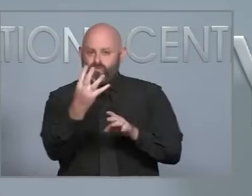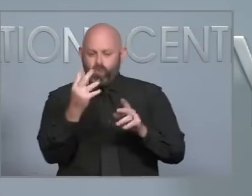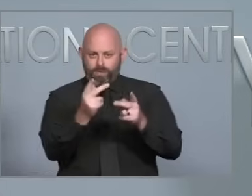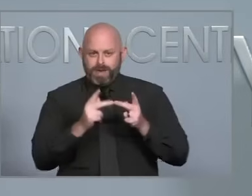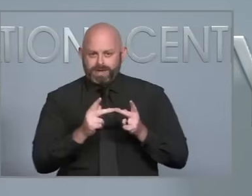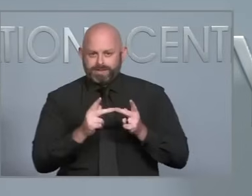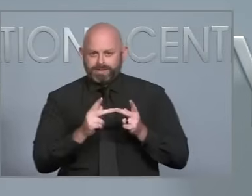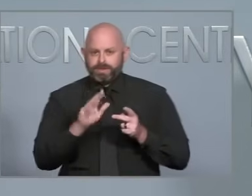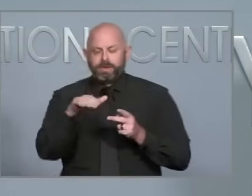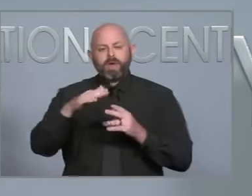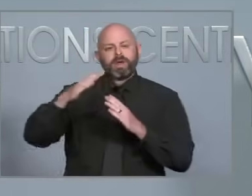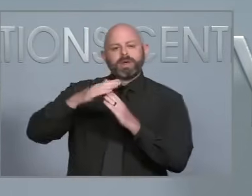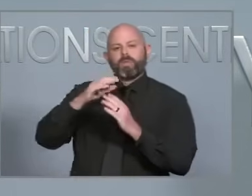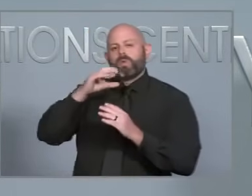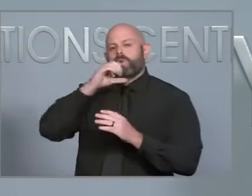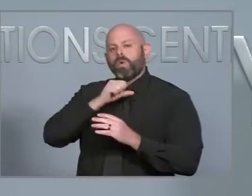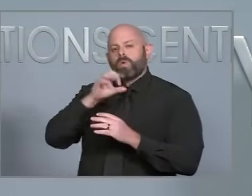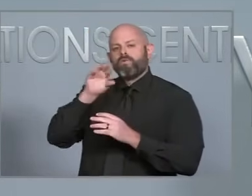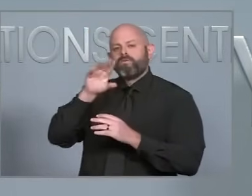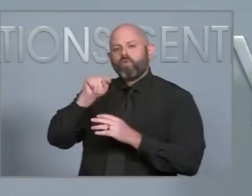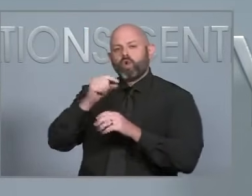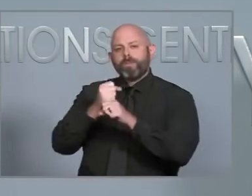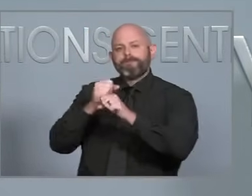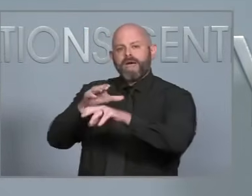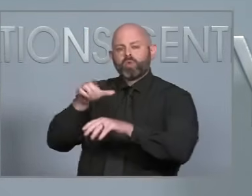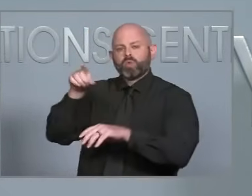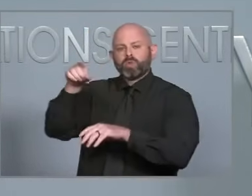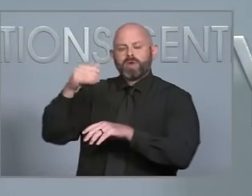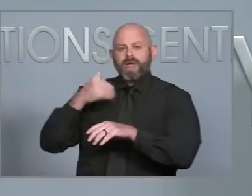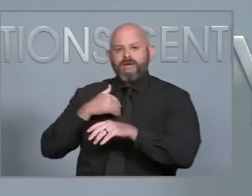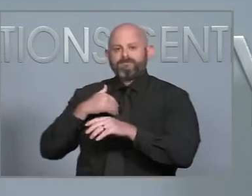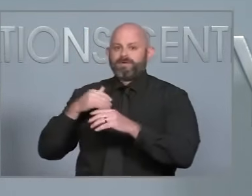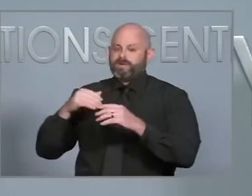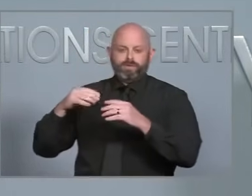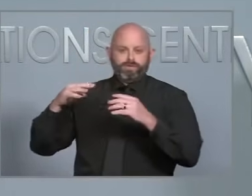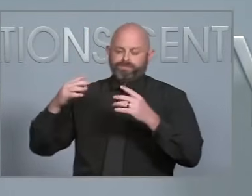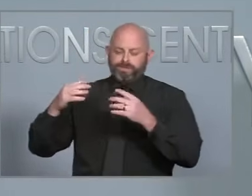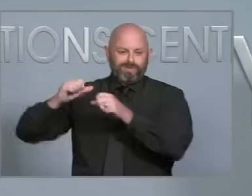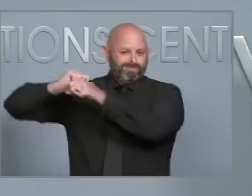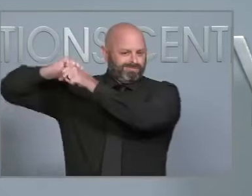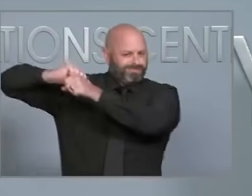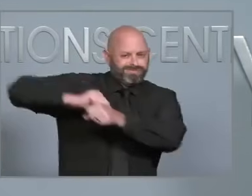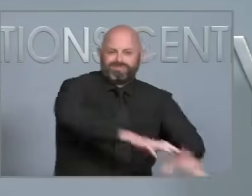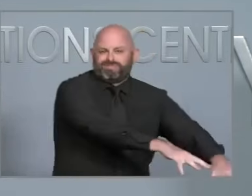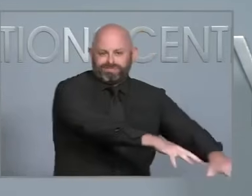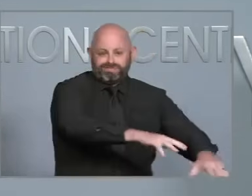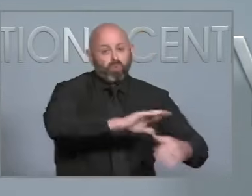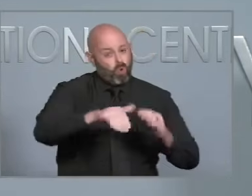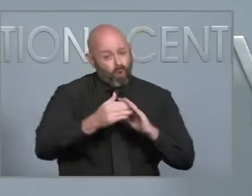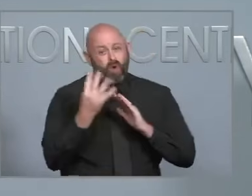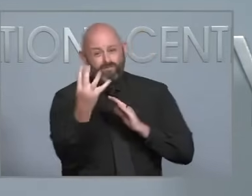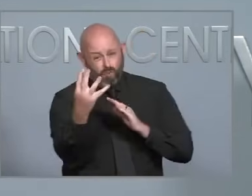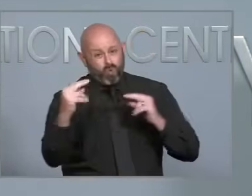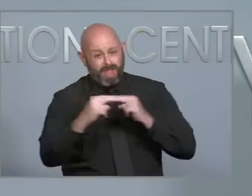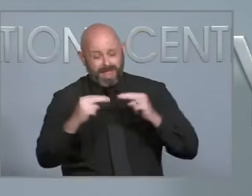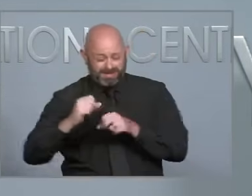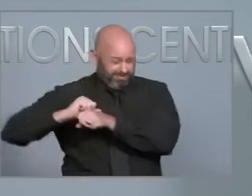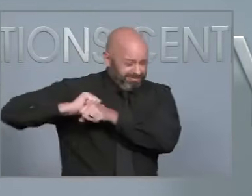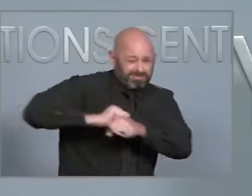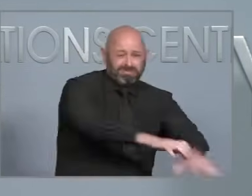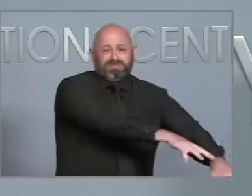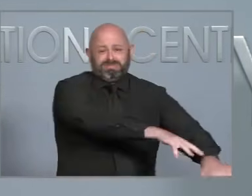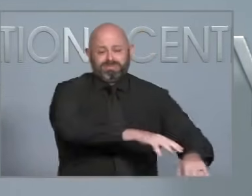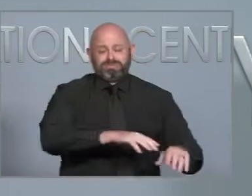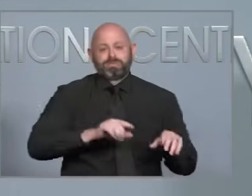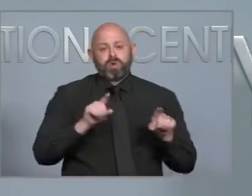top of Old Fort Mountain, we have a slide that's covered all 4 lanes, so the road's closed there. There's also high water